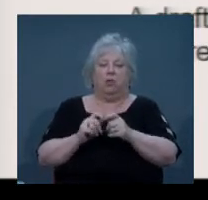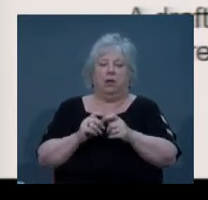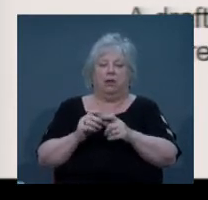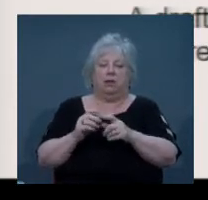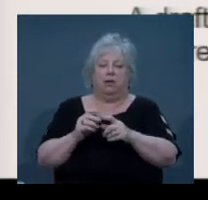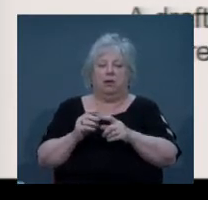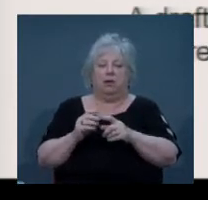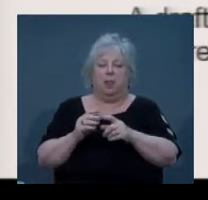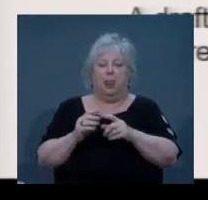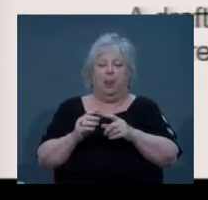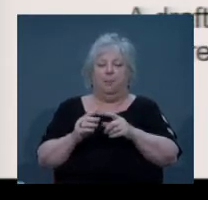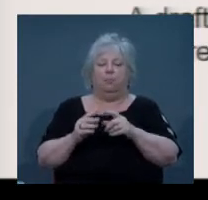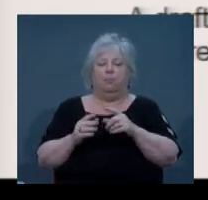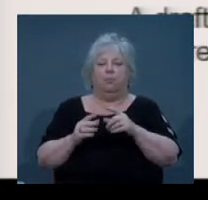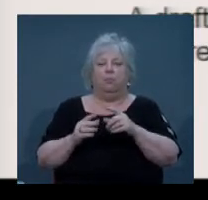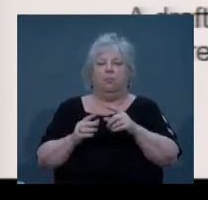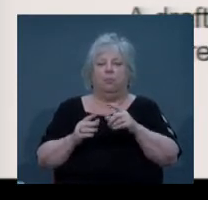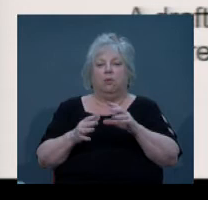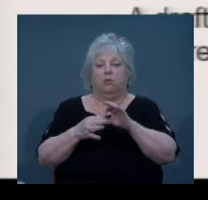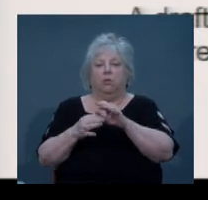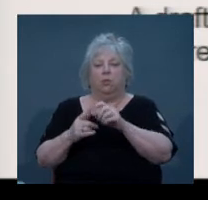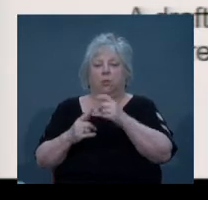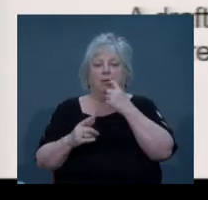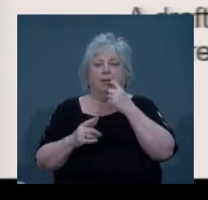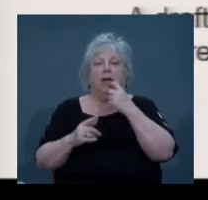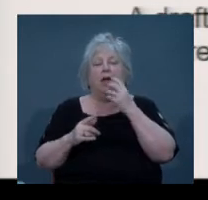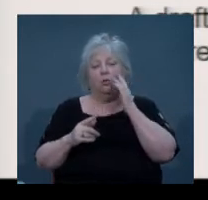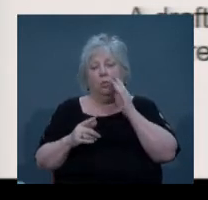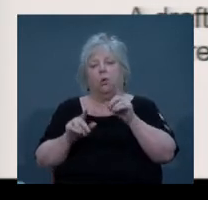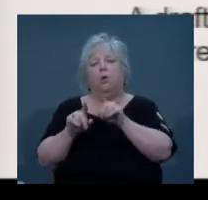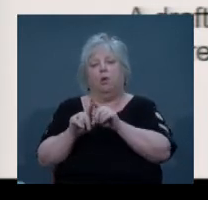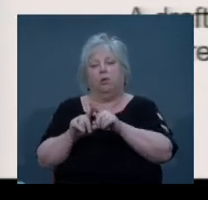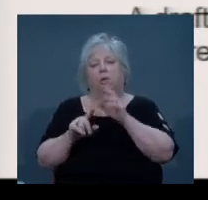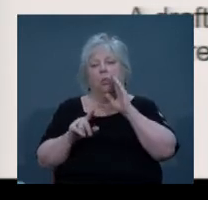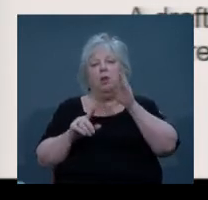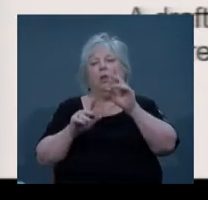recycling also be effective January 1, 2020, if approved by the board.